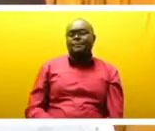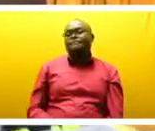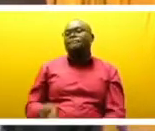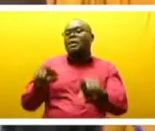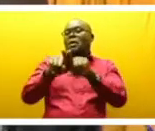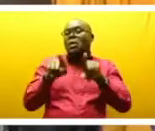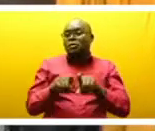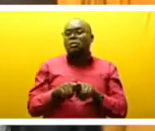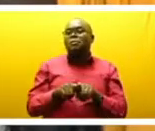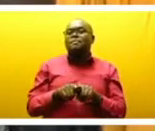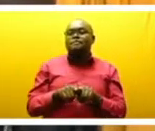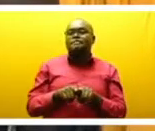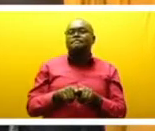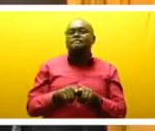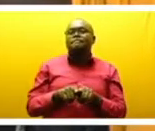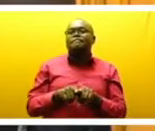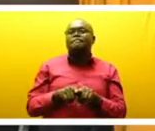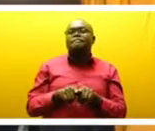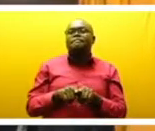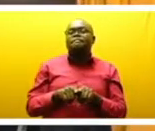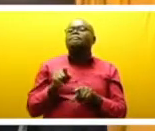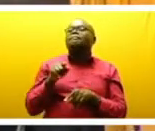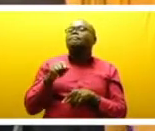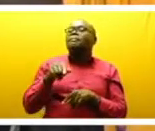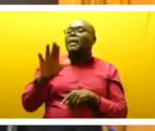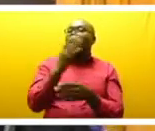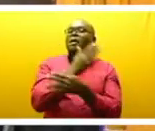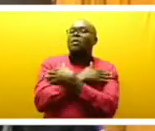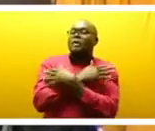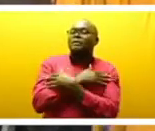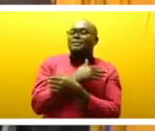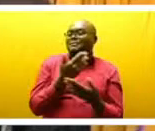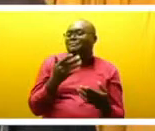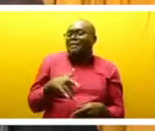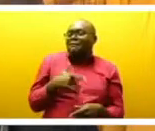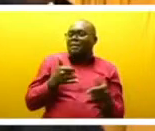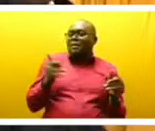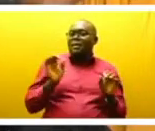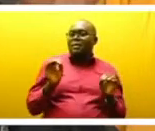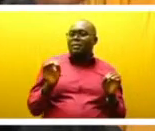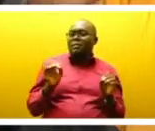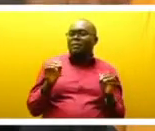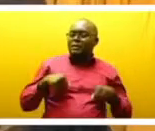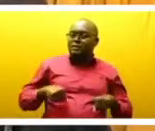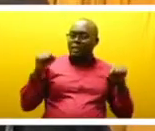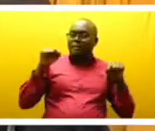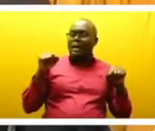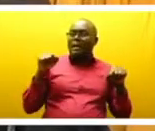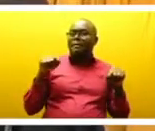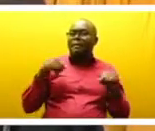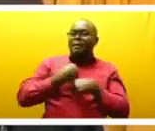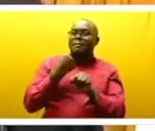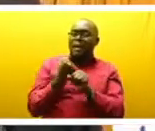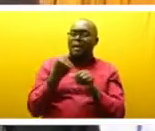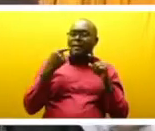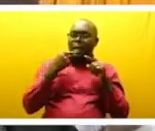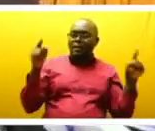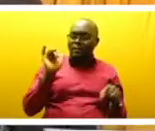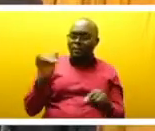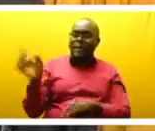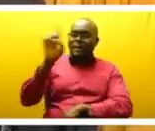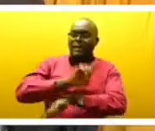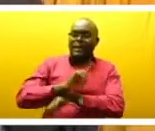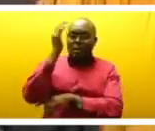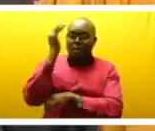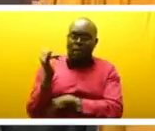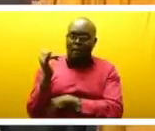also, their colleagues had been injured. And so the chairman had, in our view, make the announcement that day because